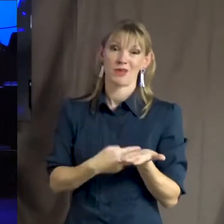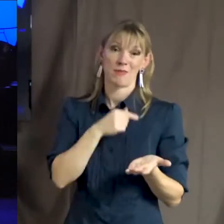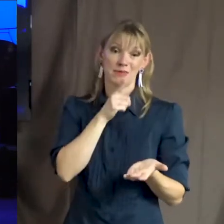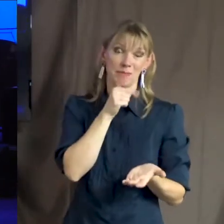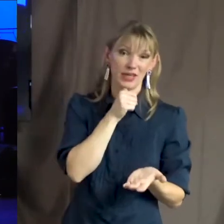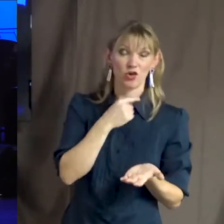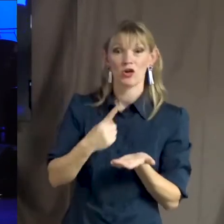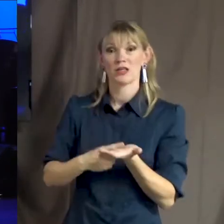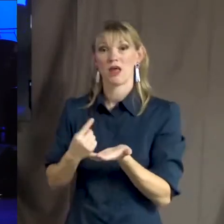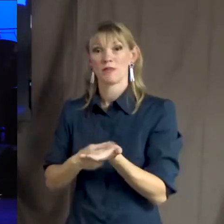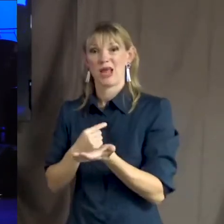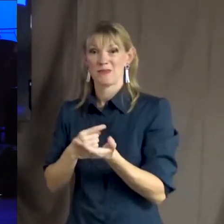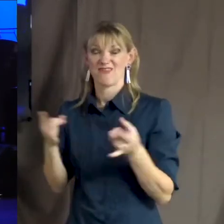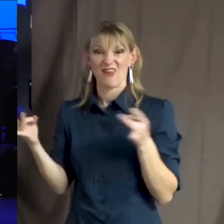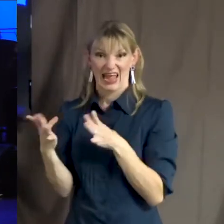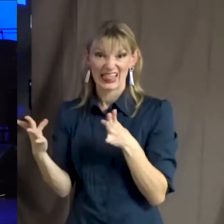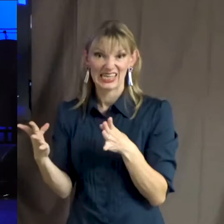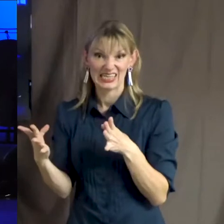violently.